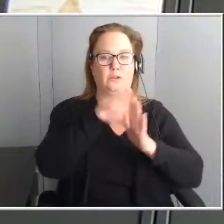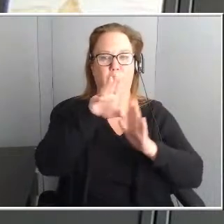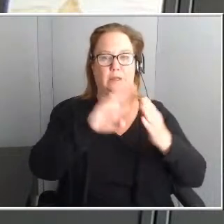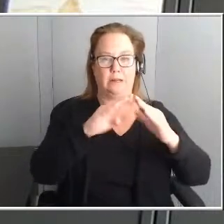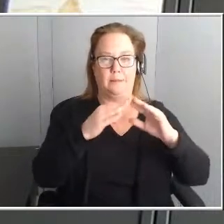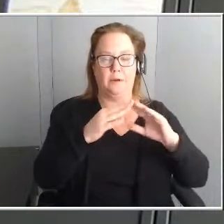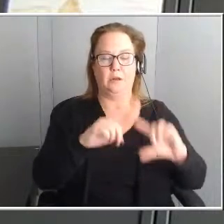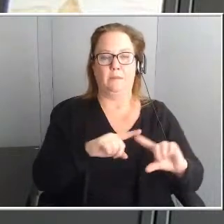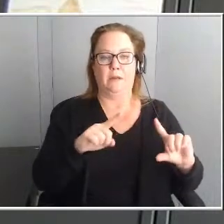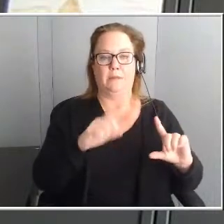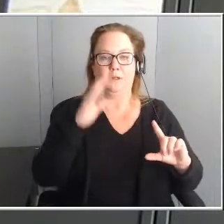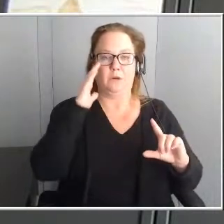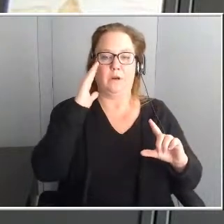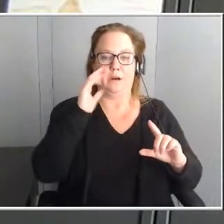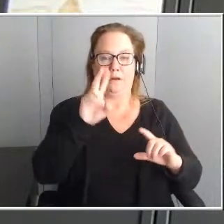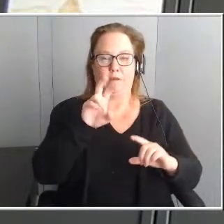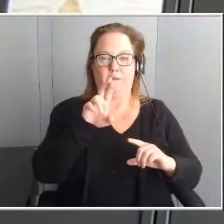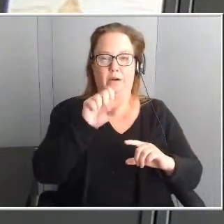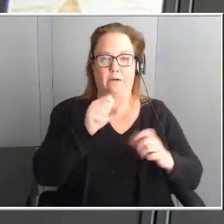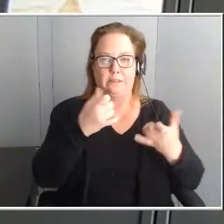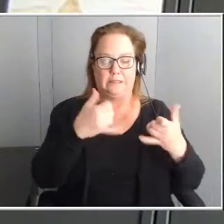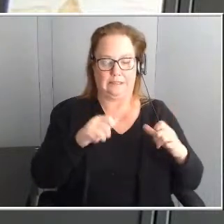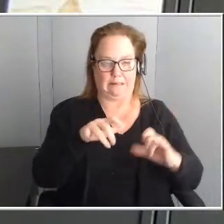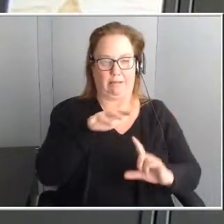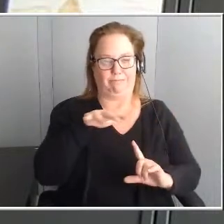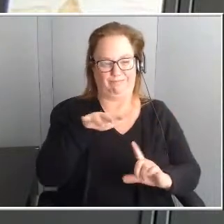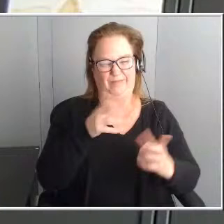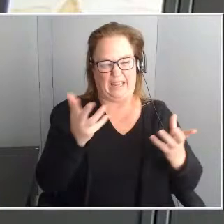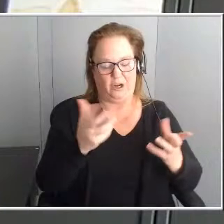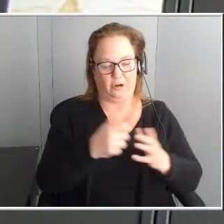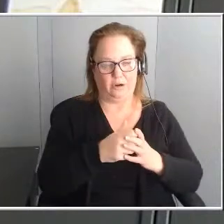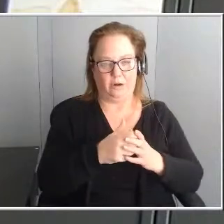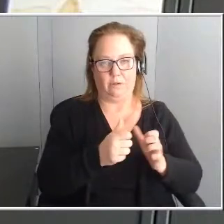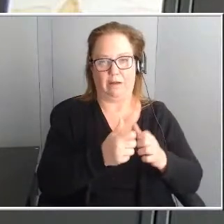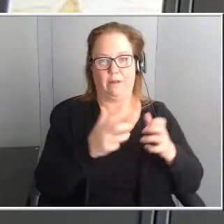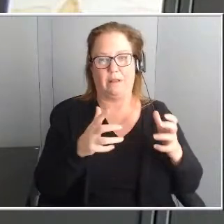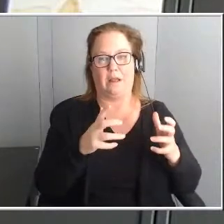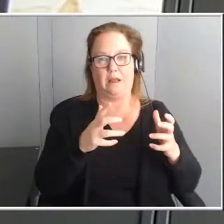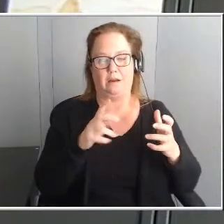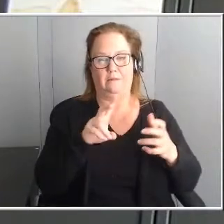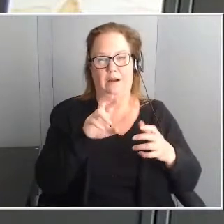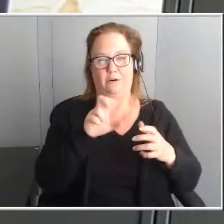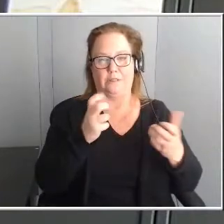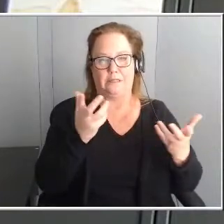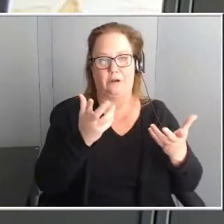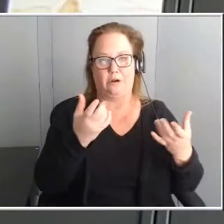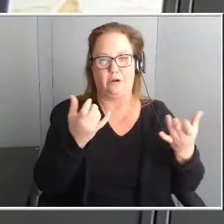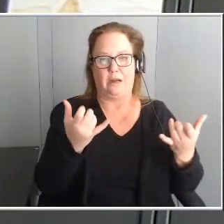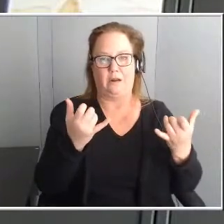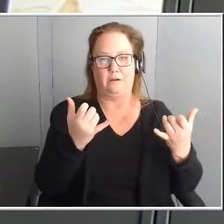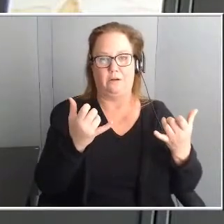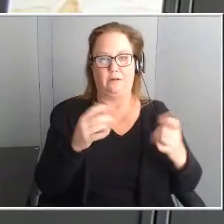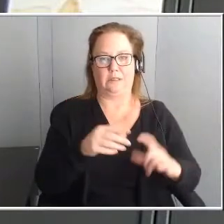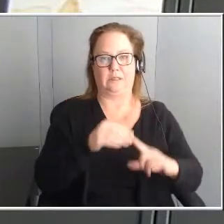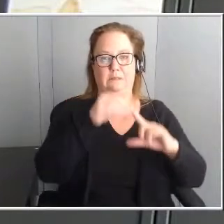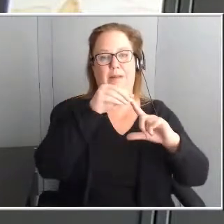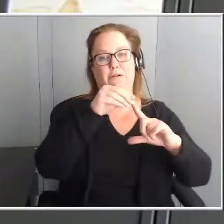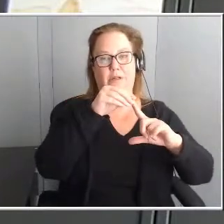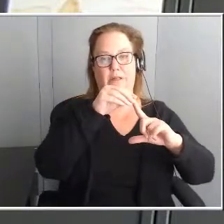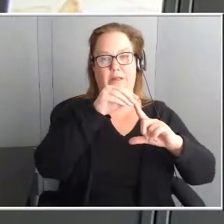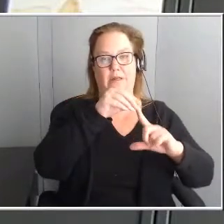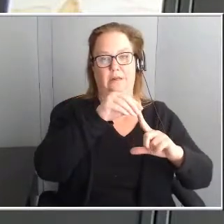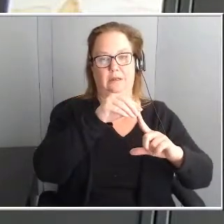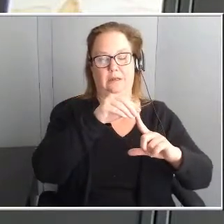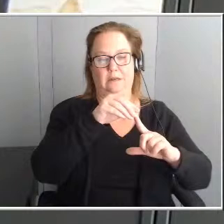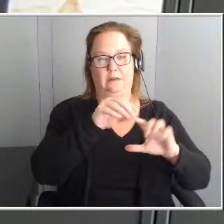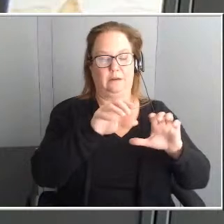but just be aware the virus is still here. And we've got lots of them that are here now. So especially if you're in